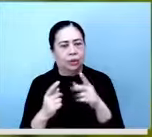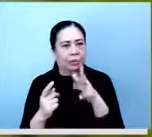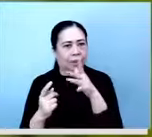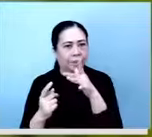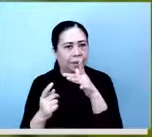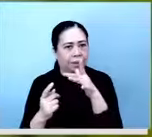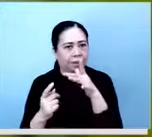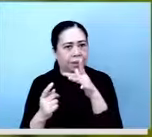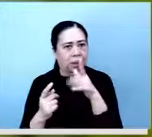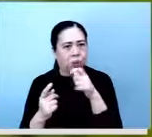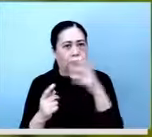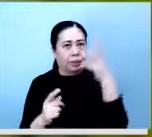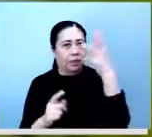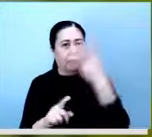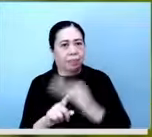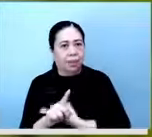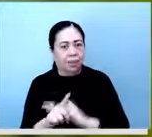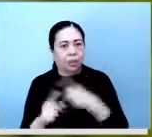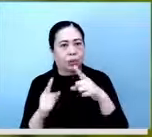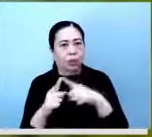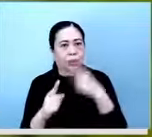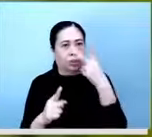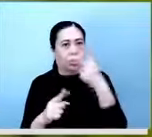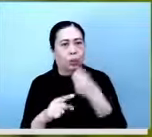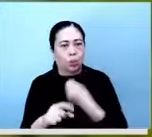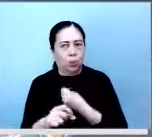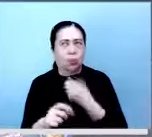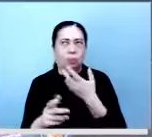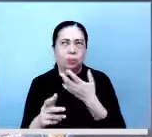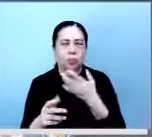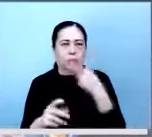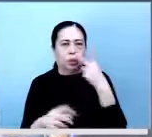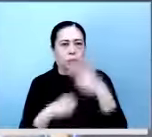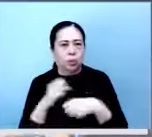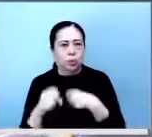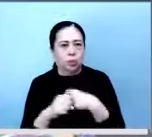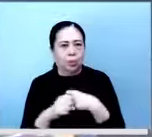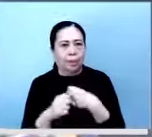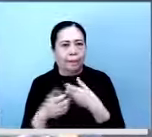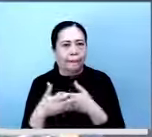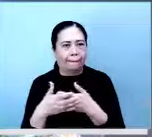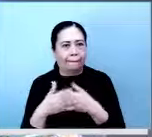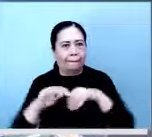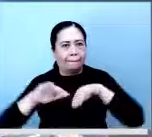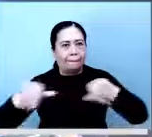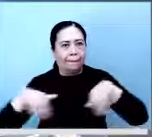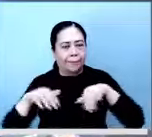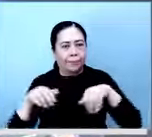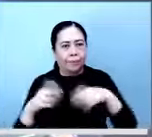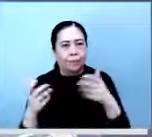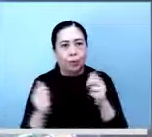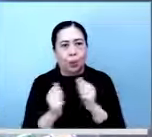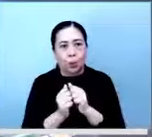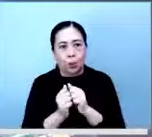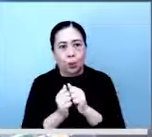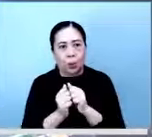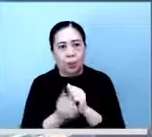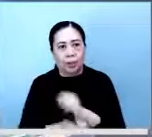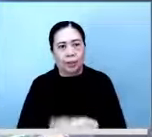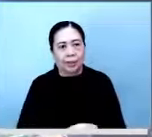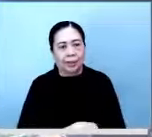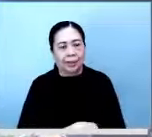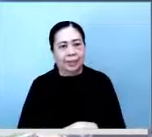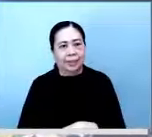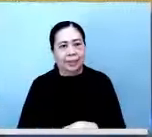merong 6 months old hanggang 2 years old mm-hmm. siguro, mm-hmm. actually, we have swimwear that comes with the